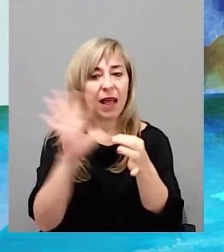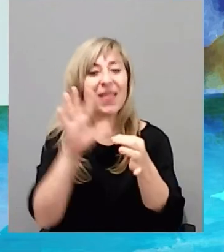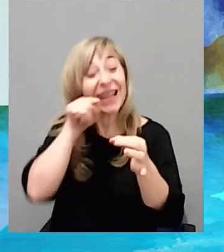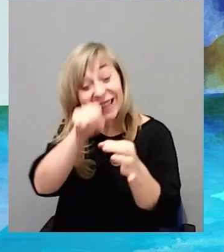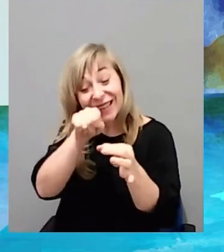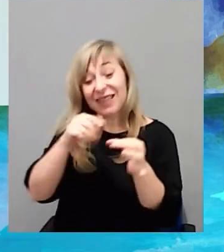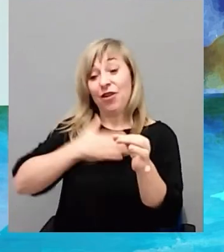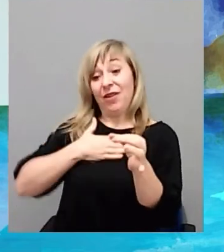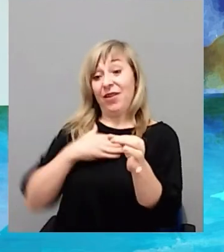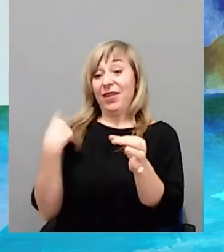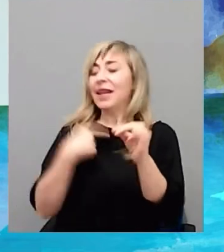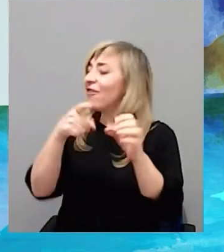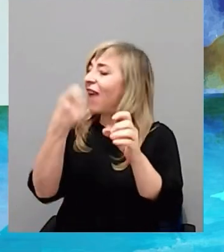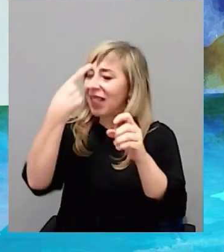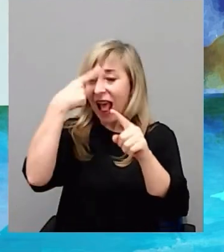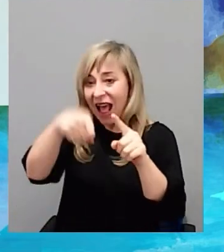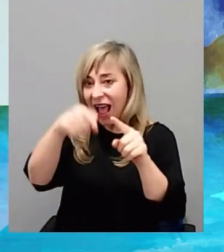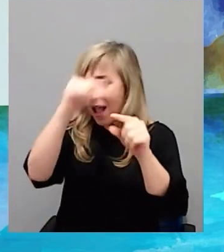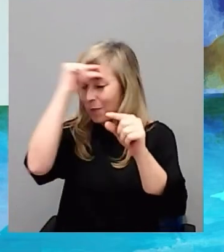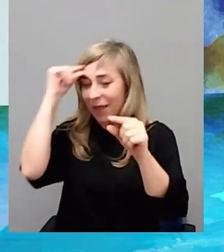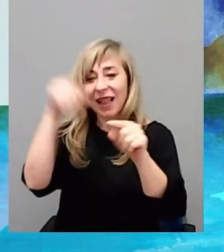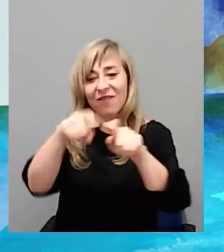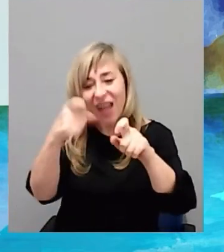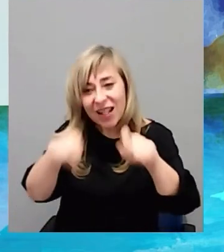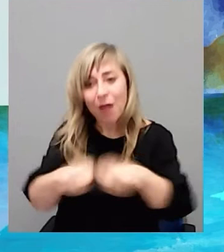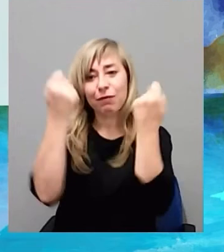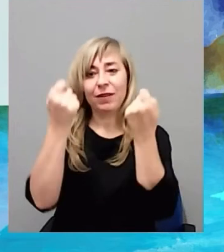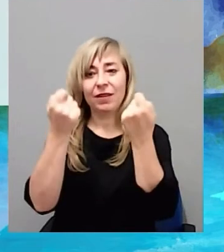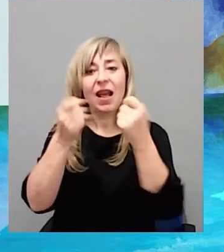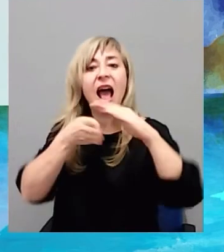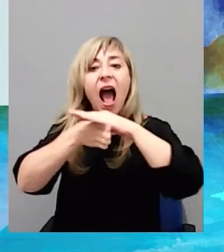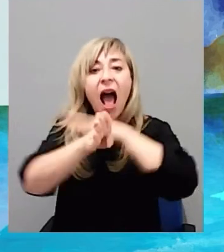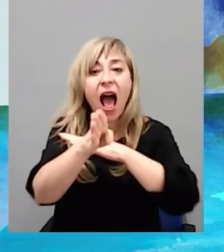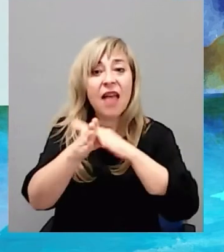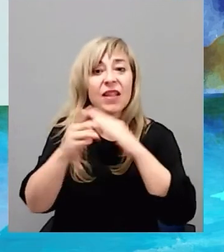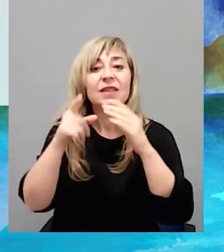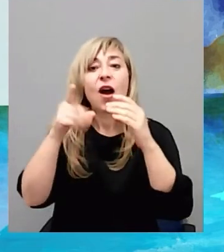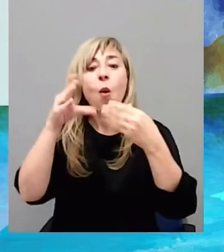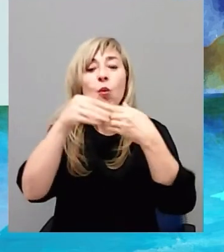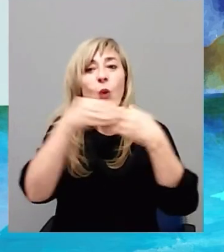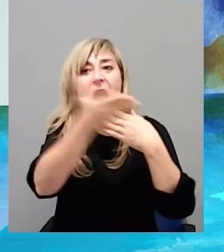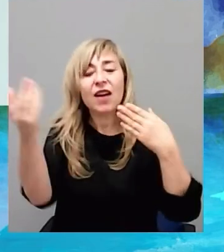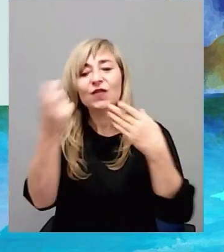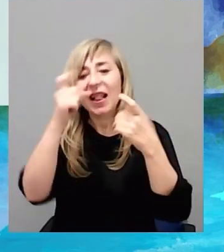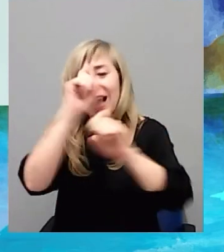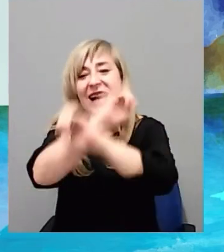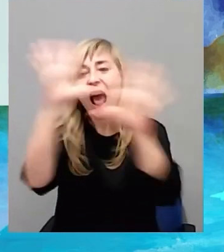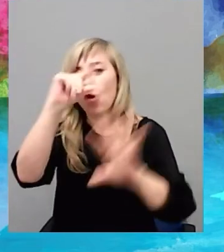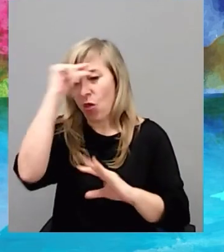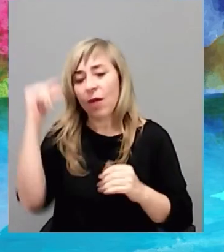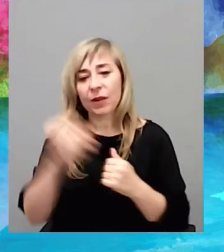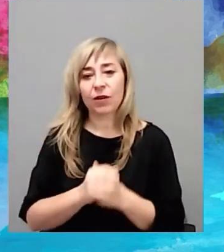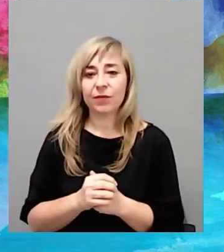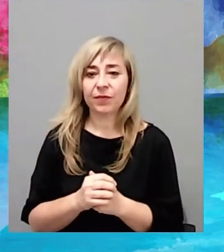So we do think we want to educate people and break with that tendency. Very interesting. Thank you